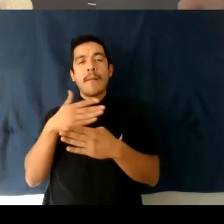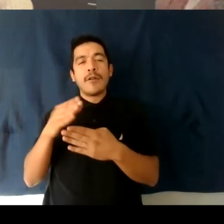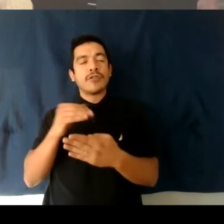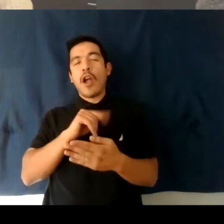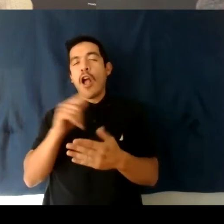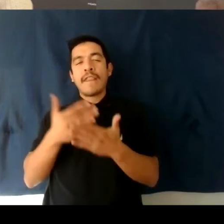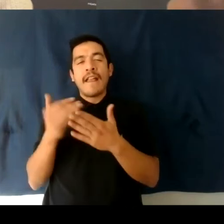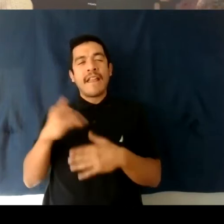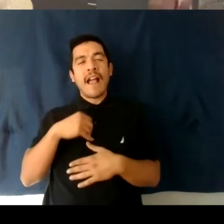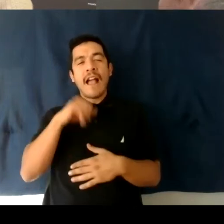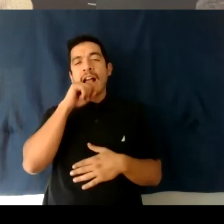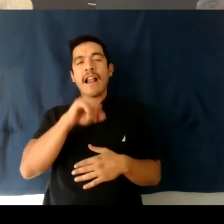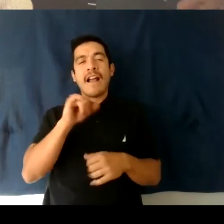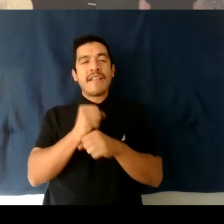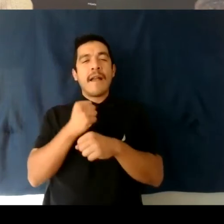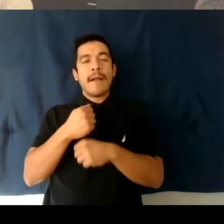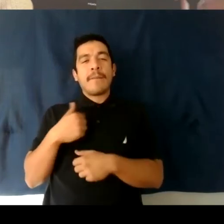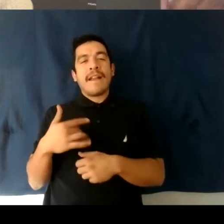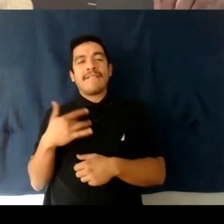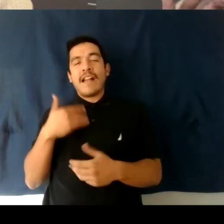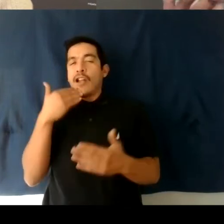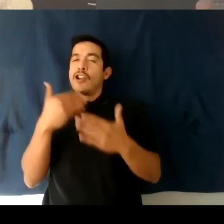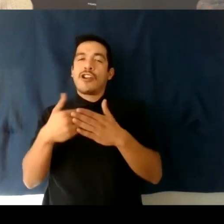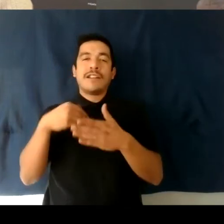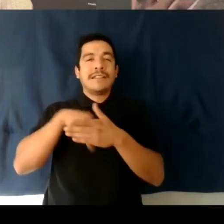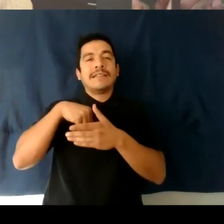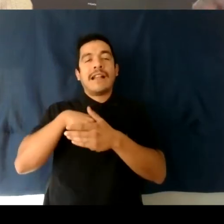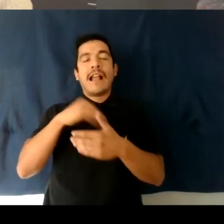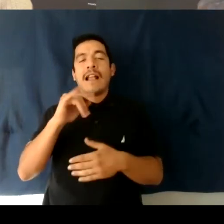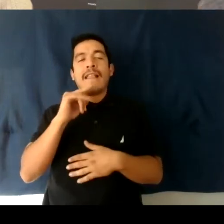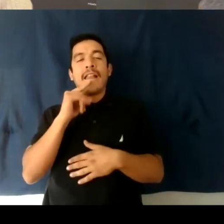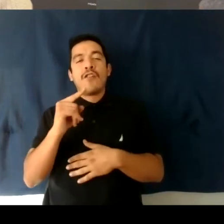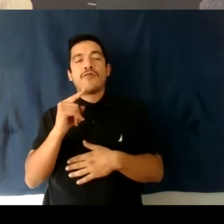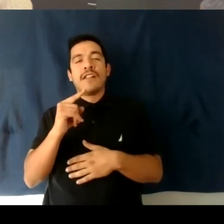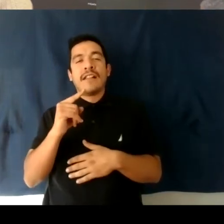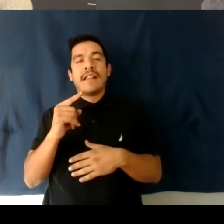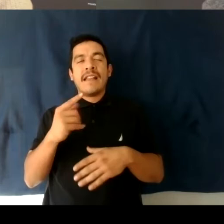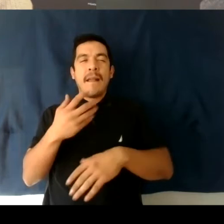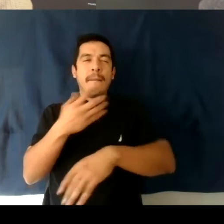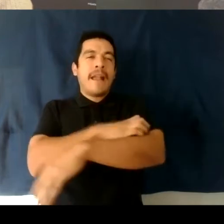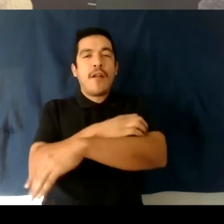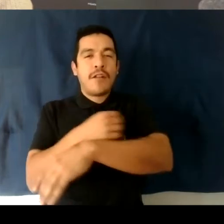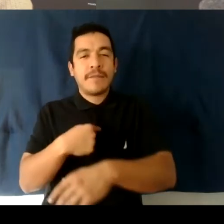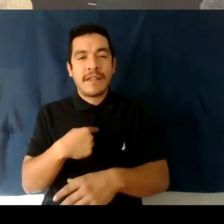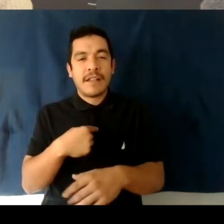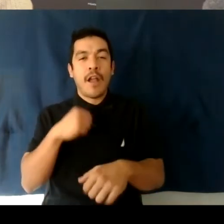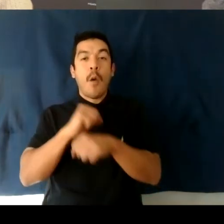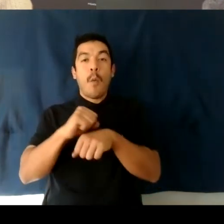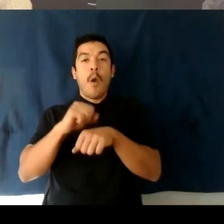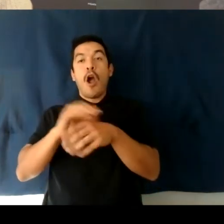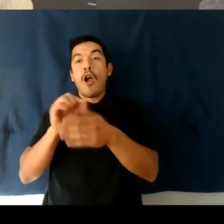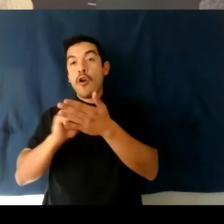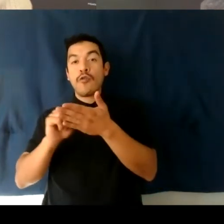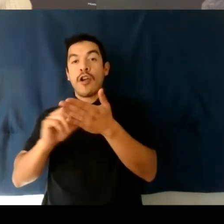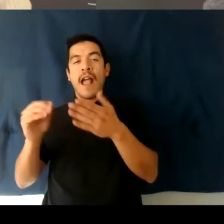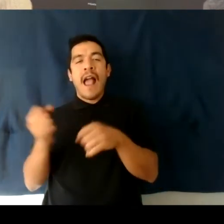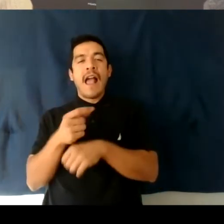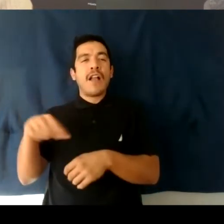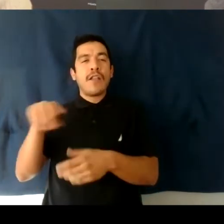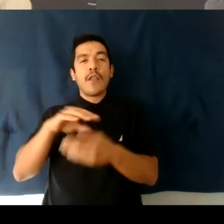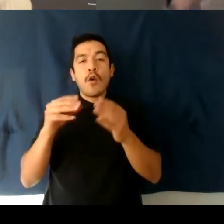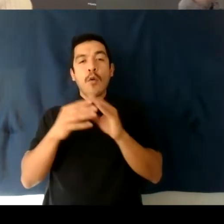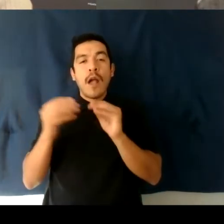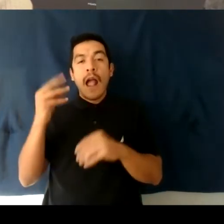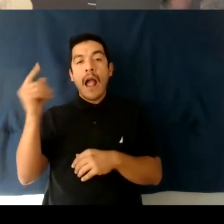that I love that make me feel good inside and that really fuels me. Working on writing and getting those stories out